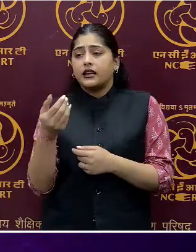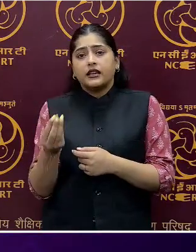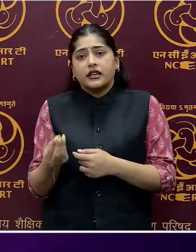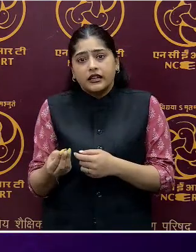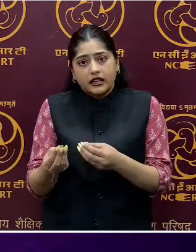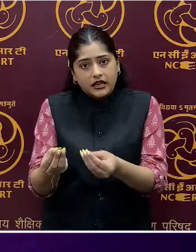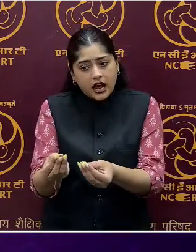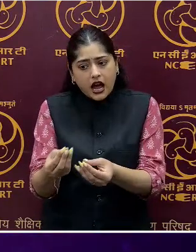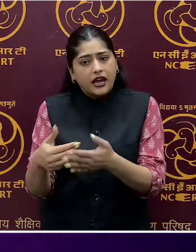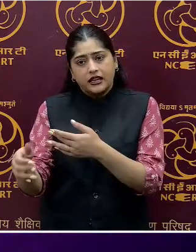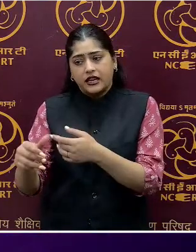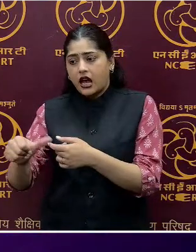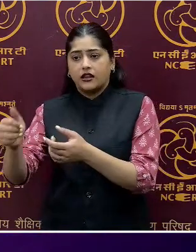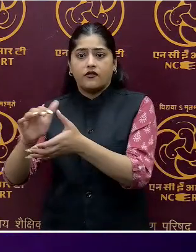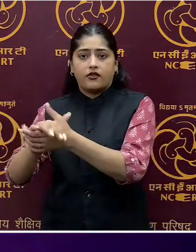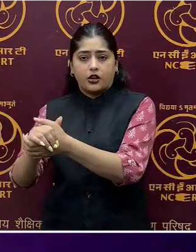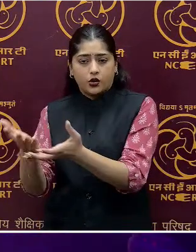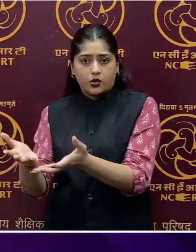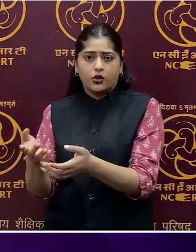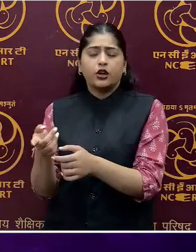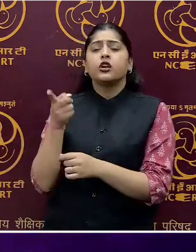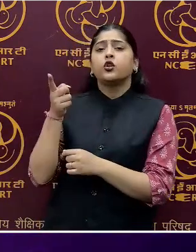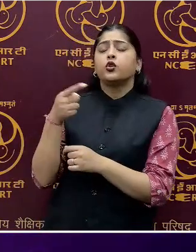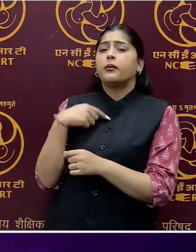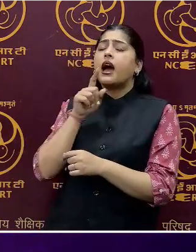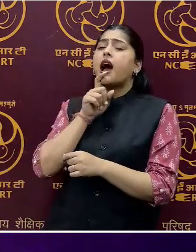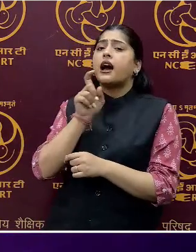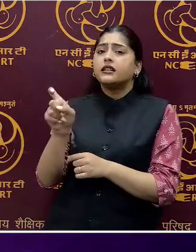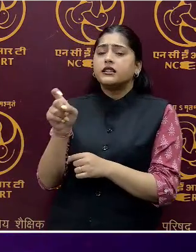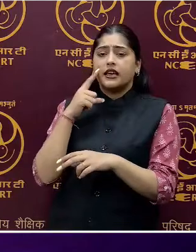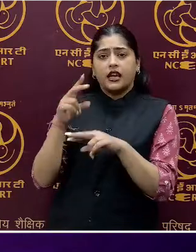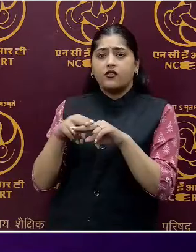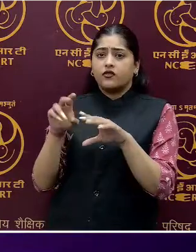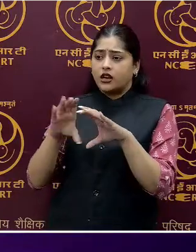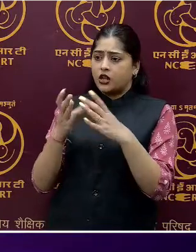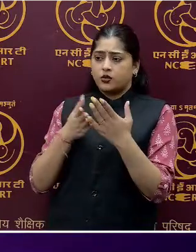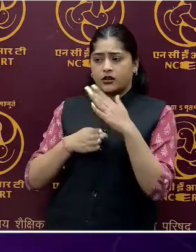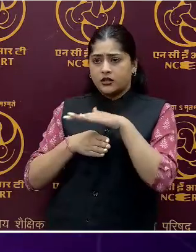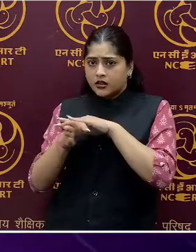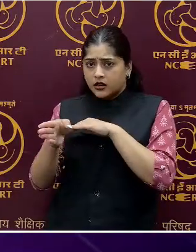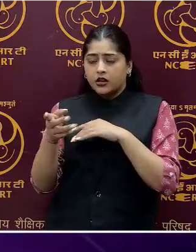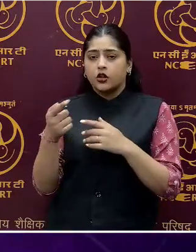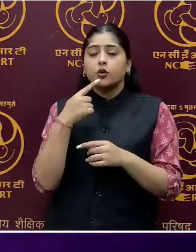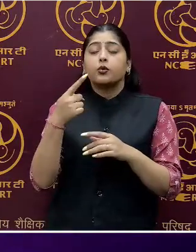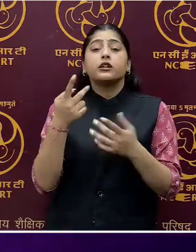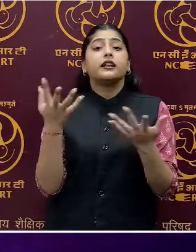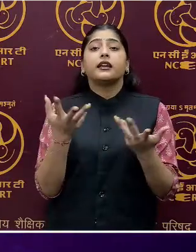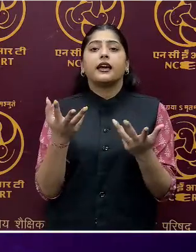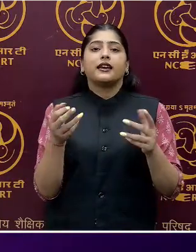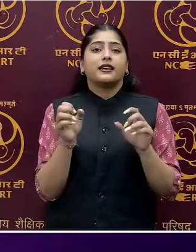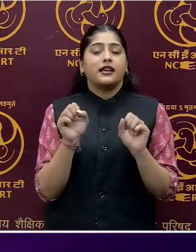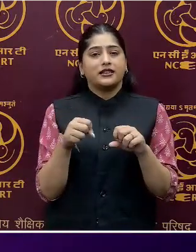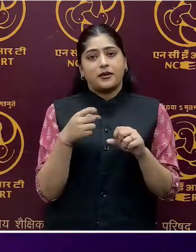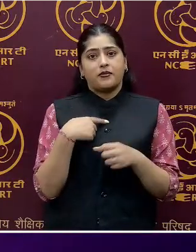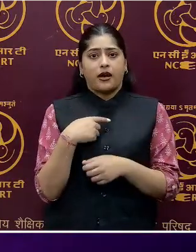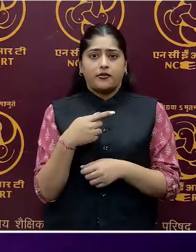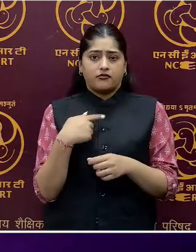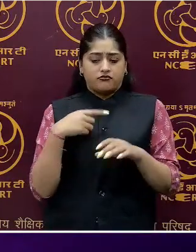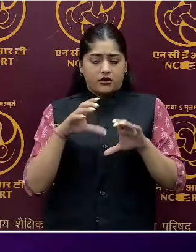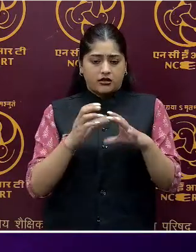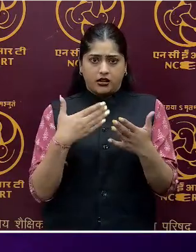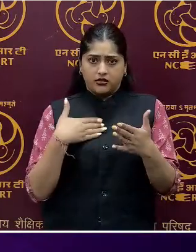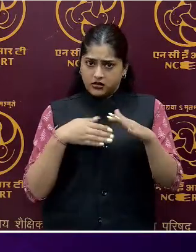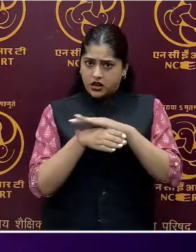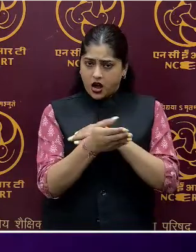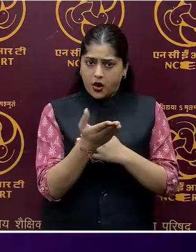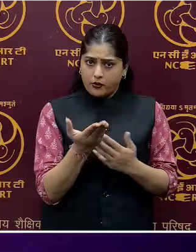So let's start. What do you say, ma'am, when you enter the classroom? Ma'am, may I come in? Yes, you are right. You will say, ma'am, may I